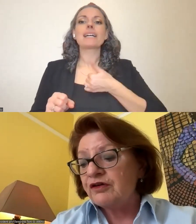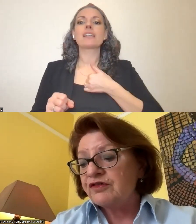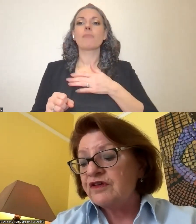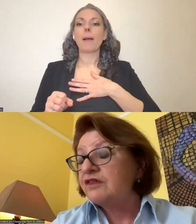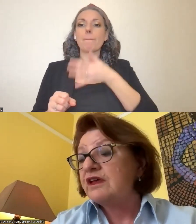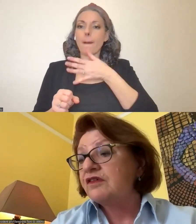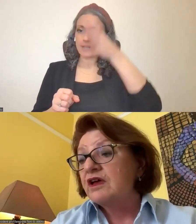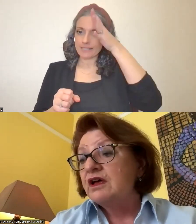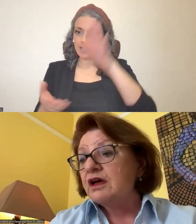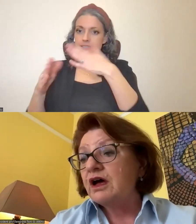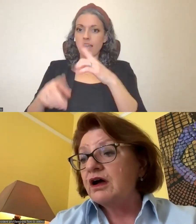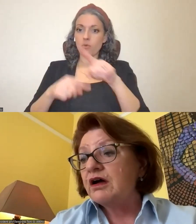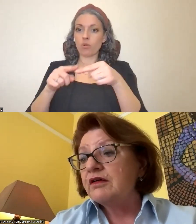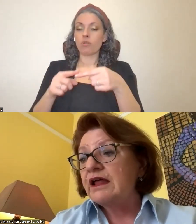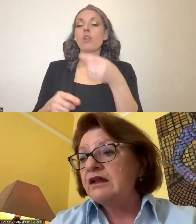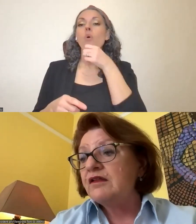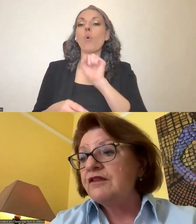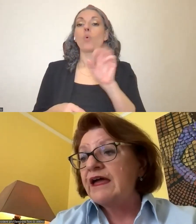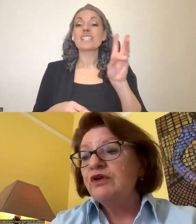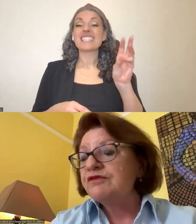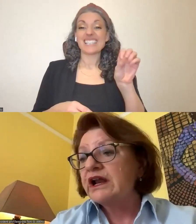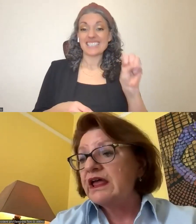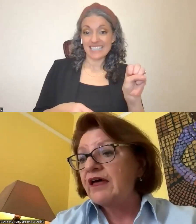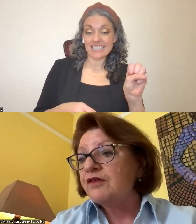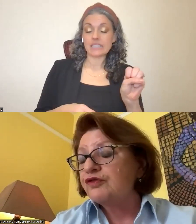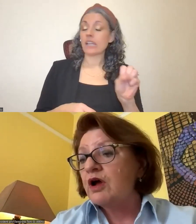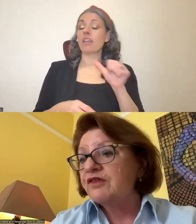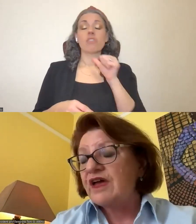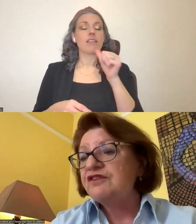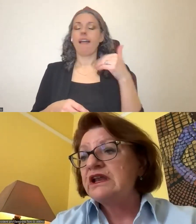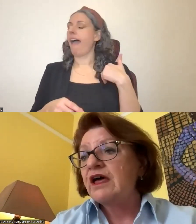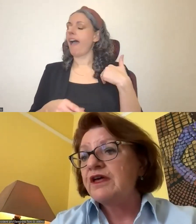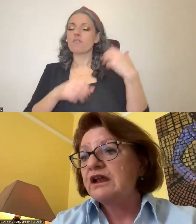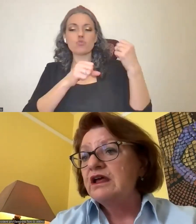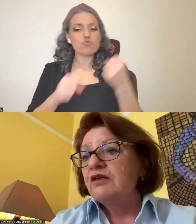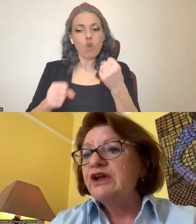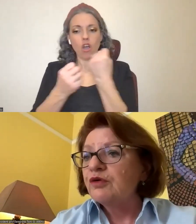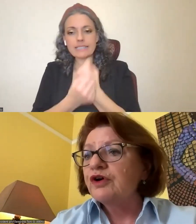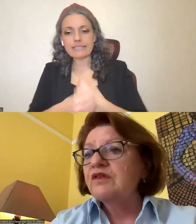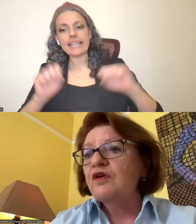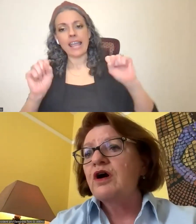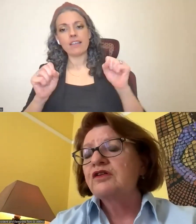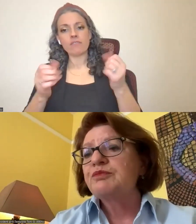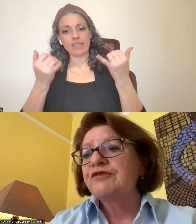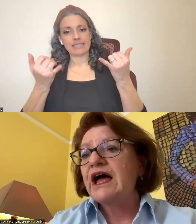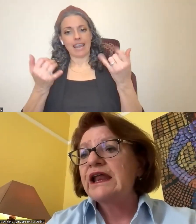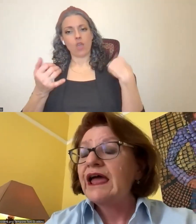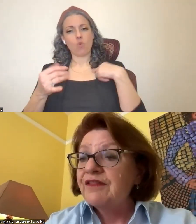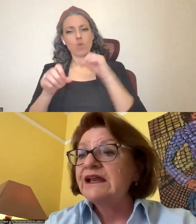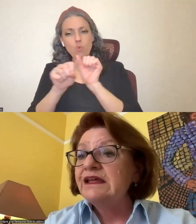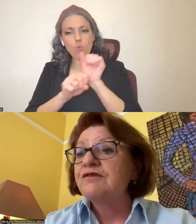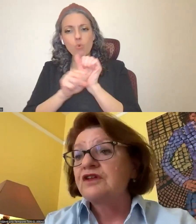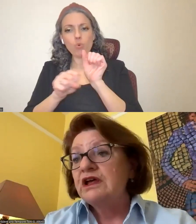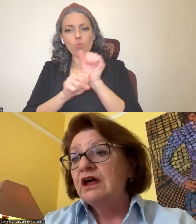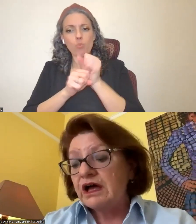in their 60s, and they would have not had the strong safety net that we are working so hard to provide had